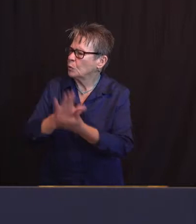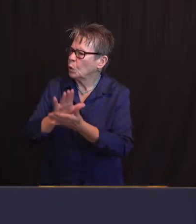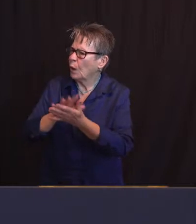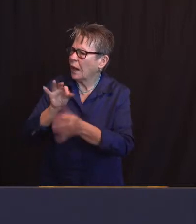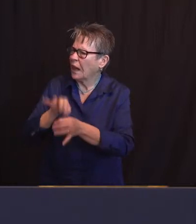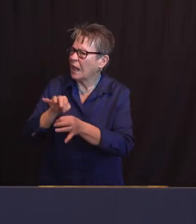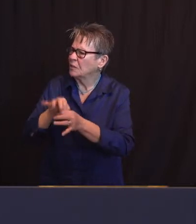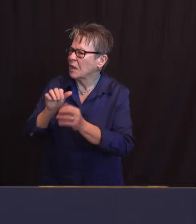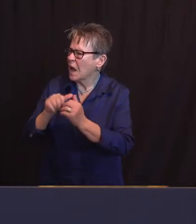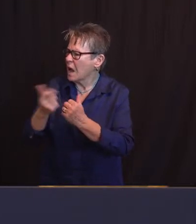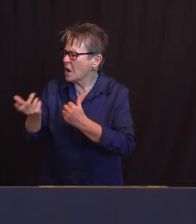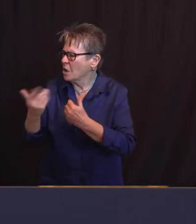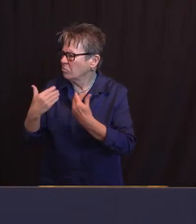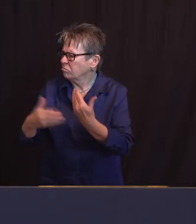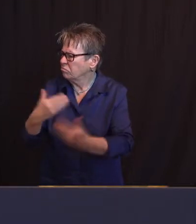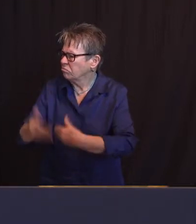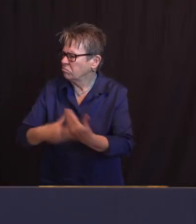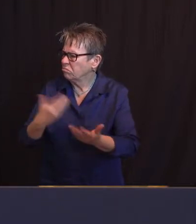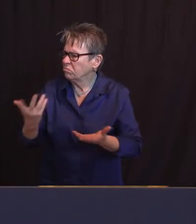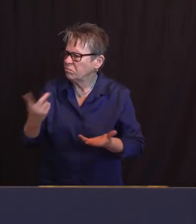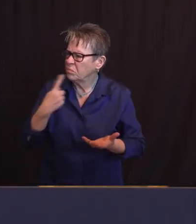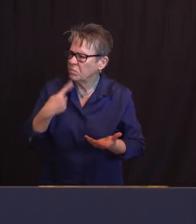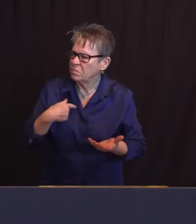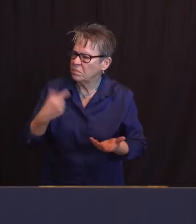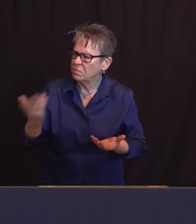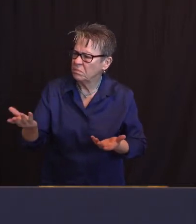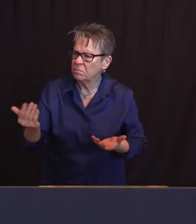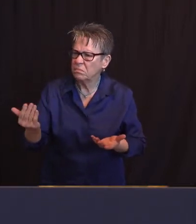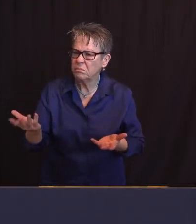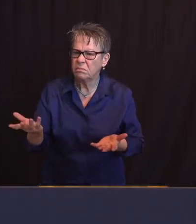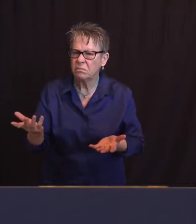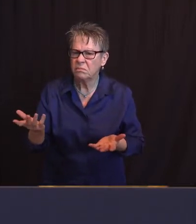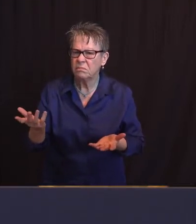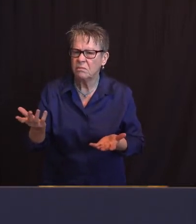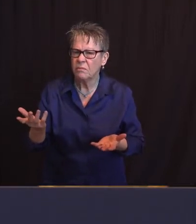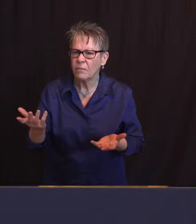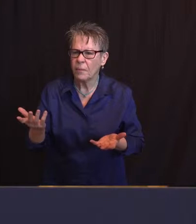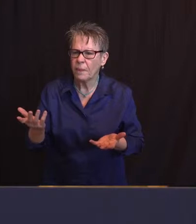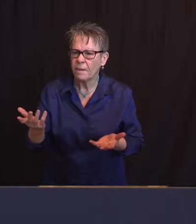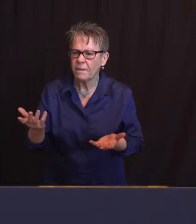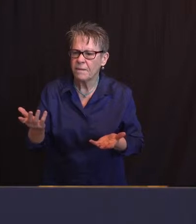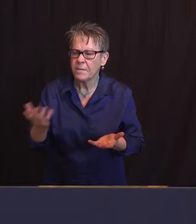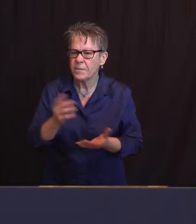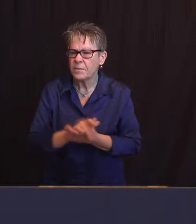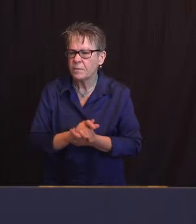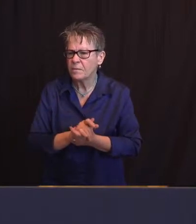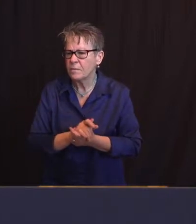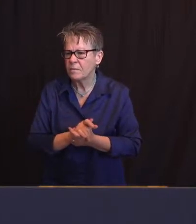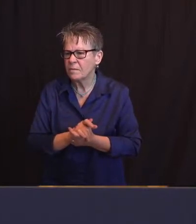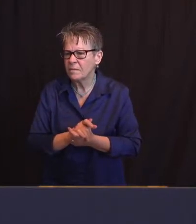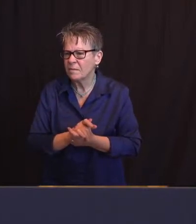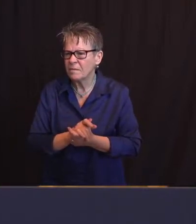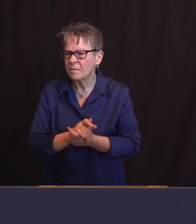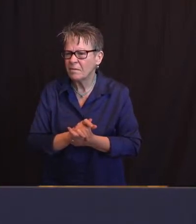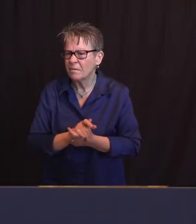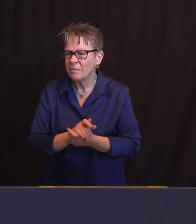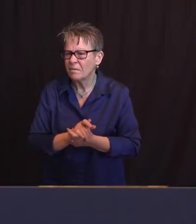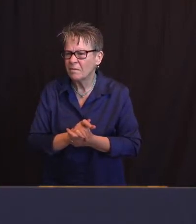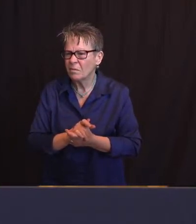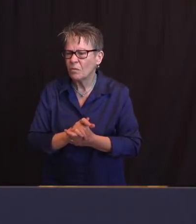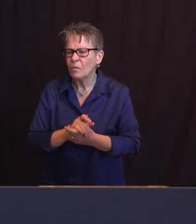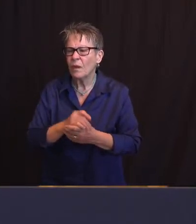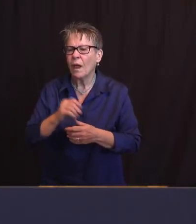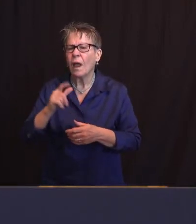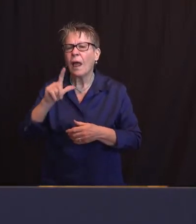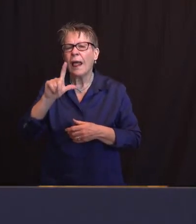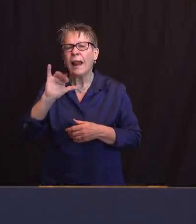the New Brunswick polling locations other than I'm hearing it for the first time, and I've got nothing new to add on Lincoln Avenue schools. We should be able to find ways to